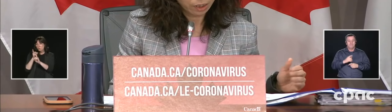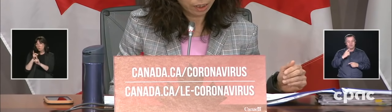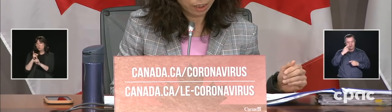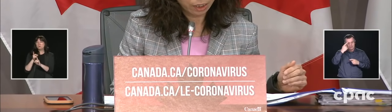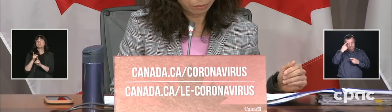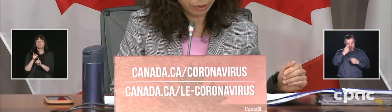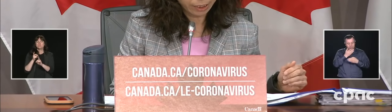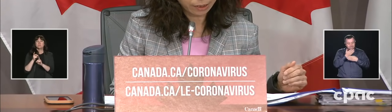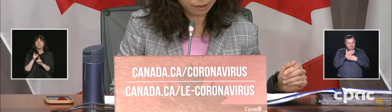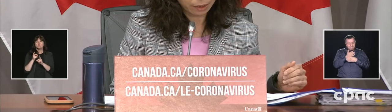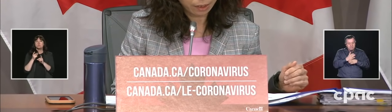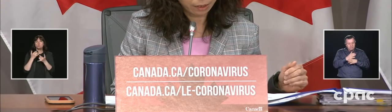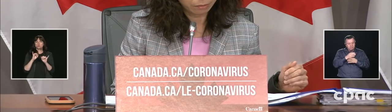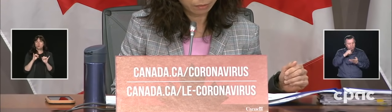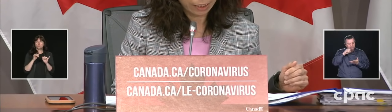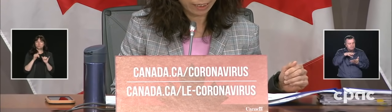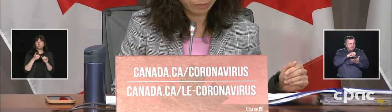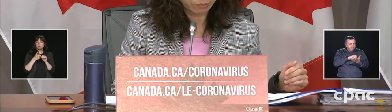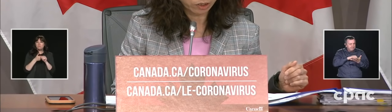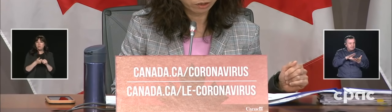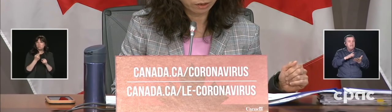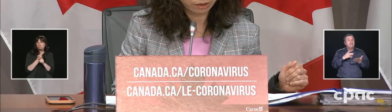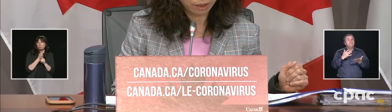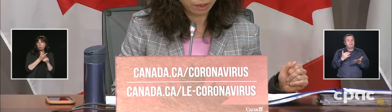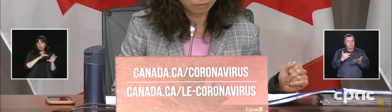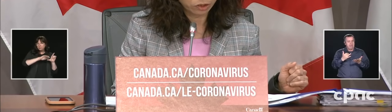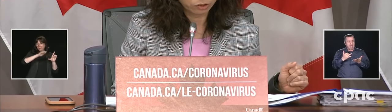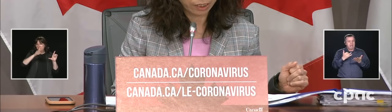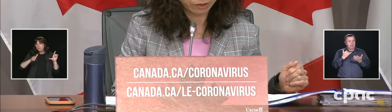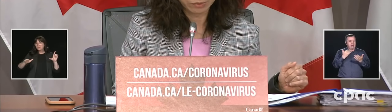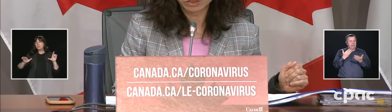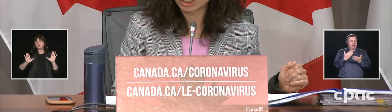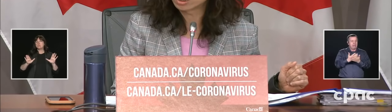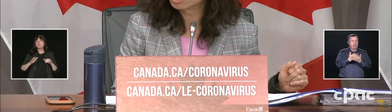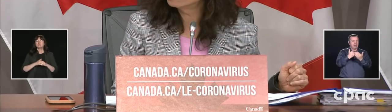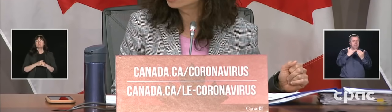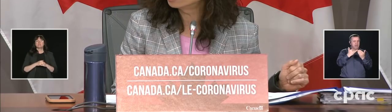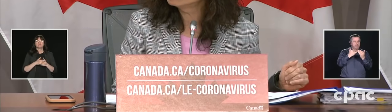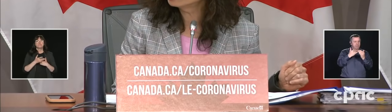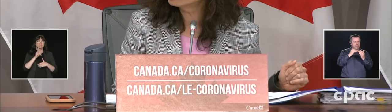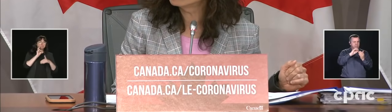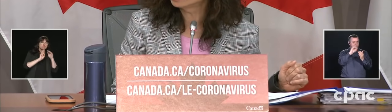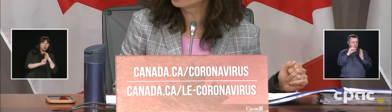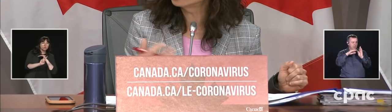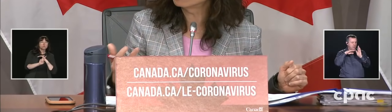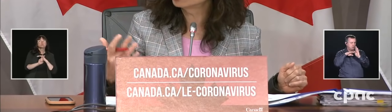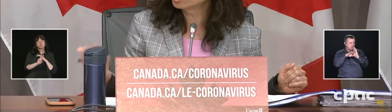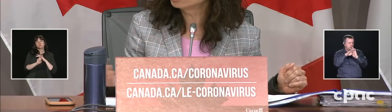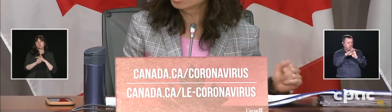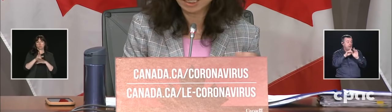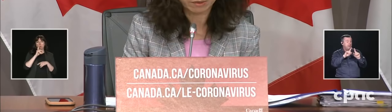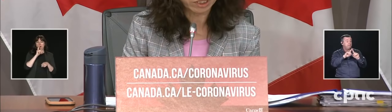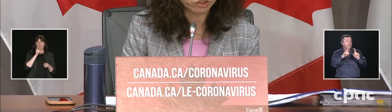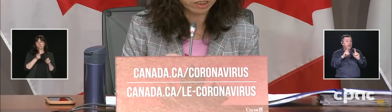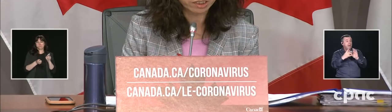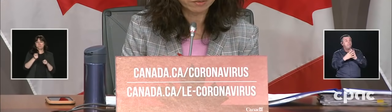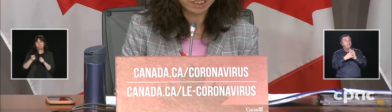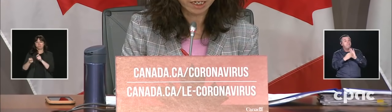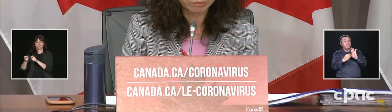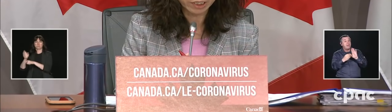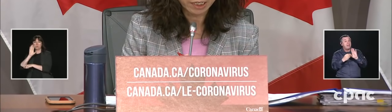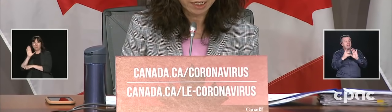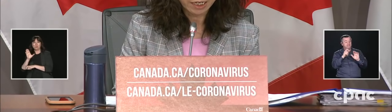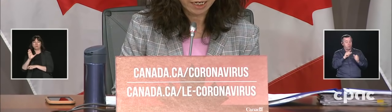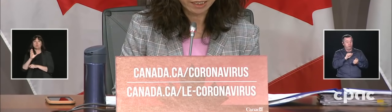zone. But models do have to be adjusted over time. So some of these assumptions can be adjusted